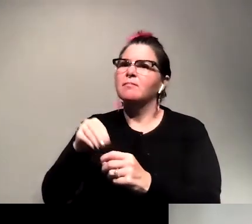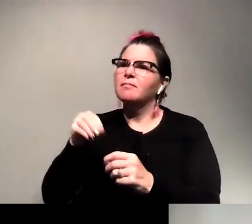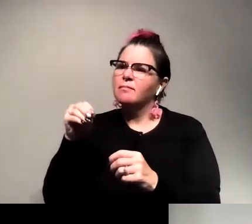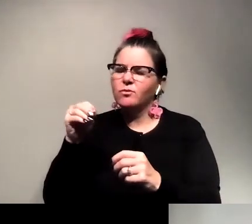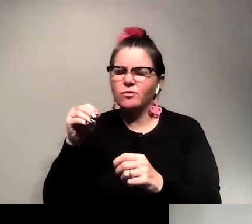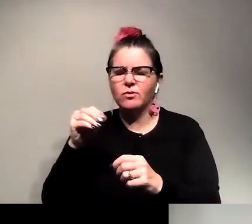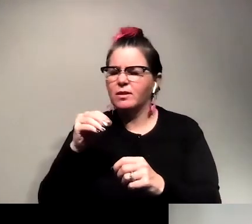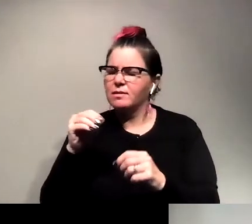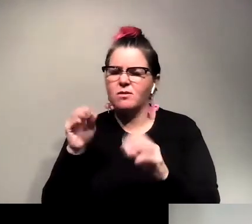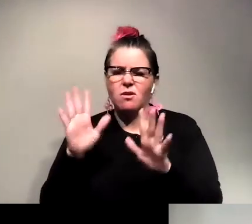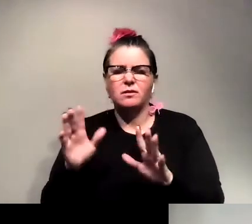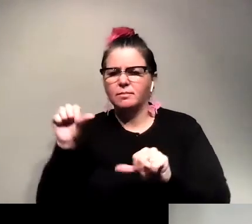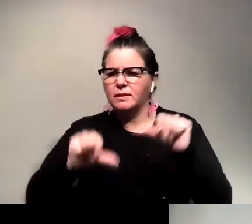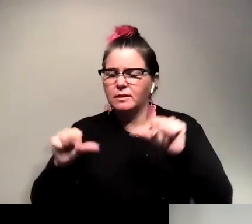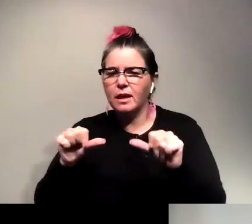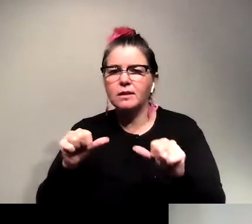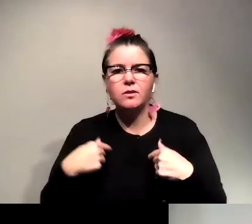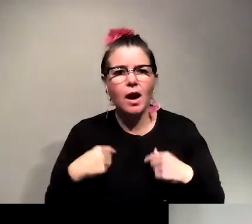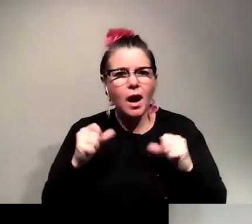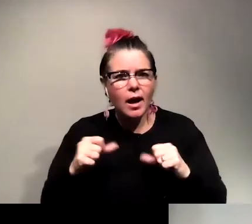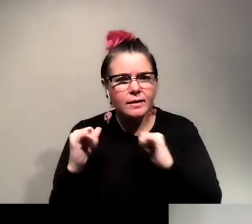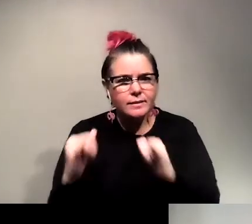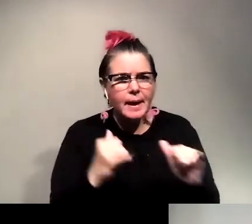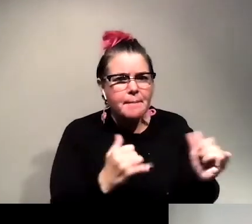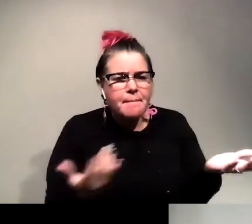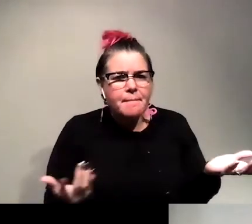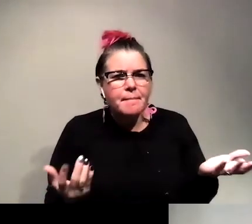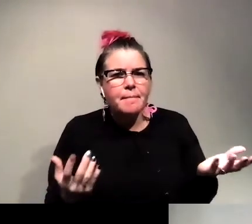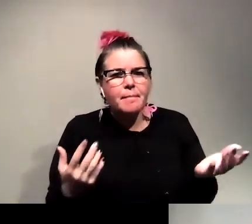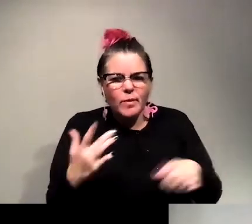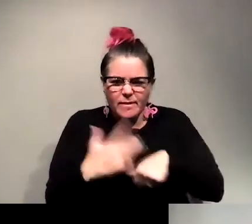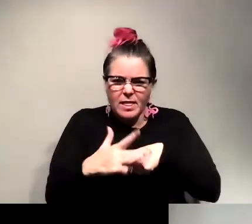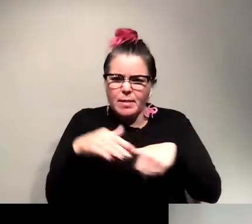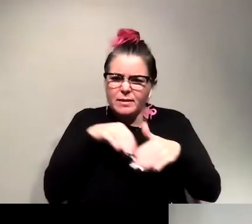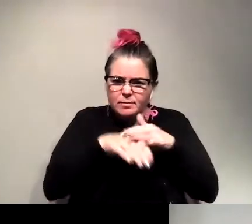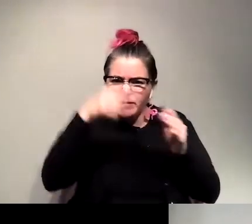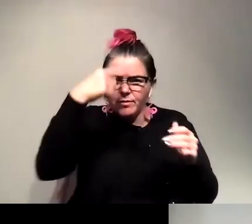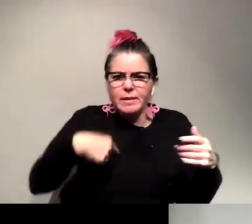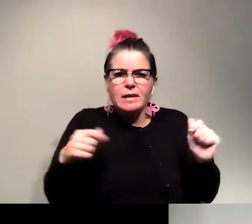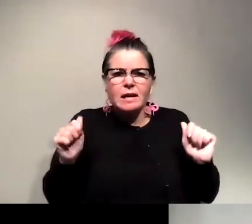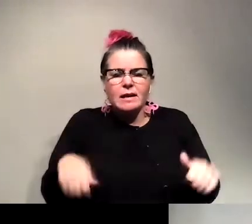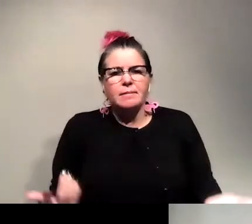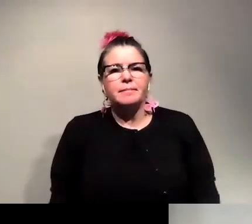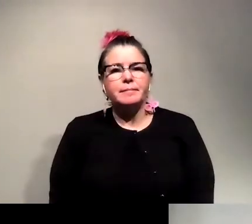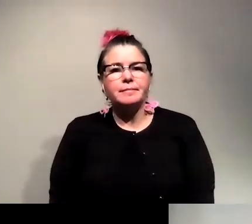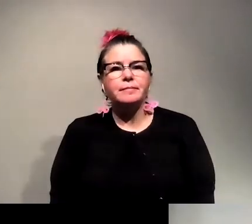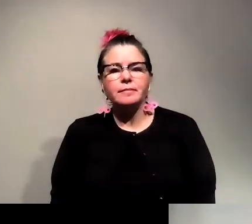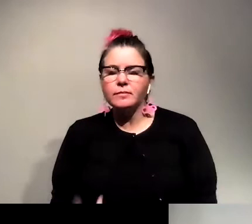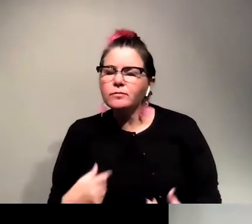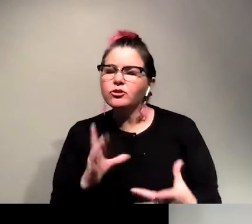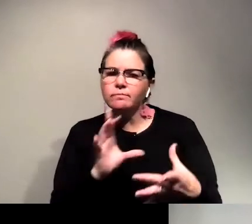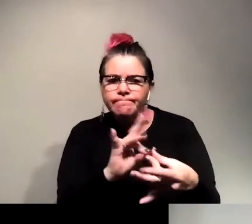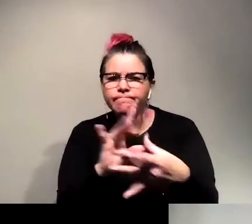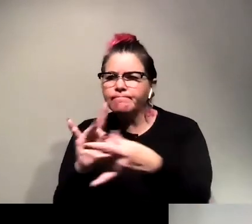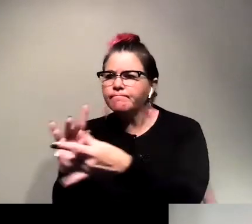science. And I was like, oh my gosh, I can do this too. This is something that is available and accessible. Just connecting with people. And I knew